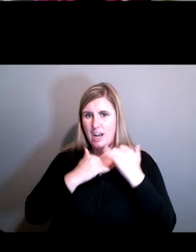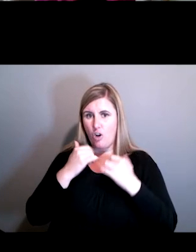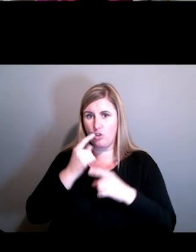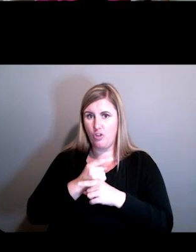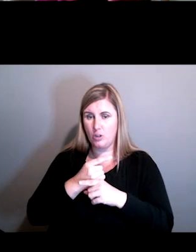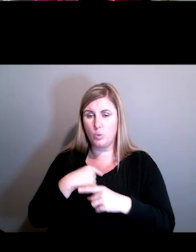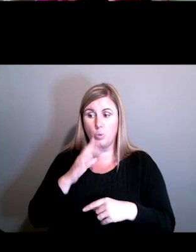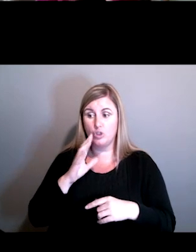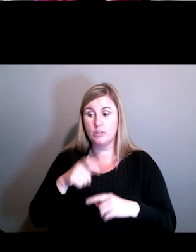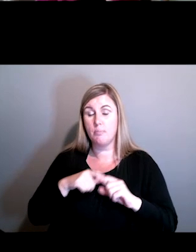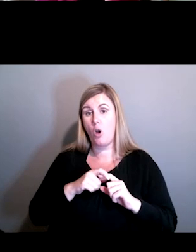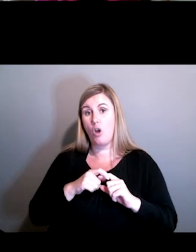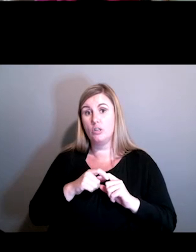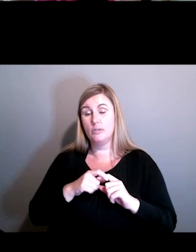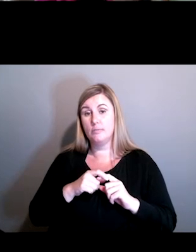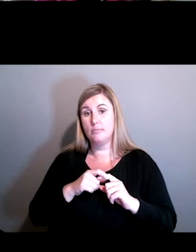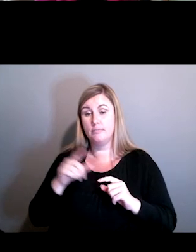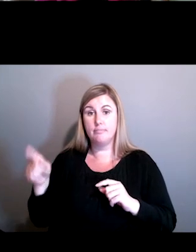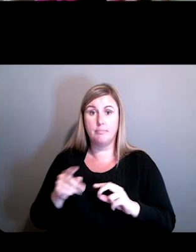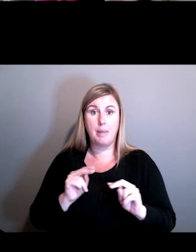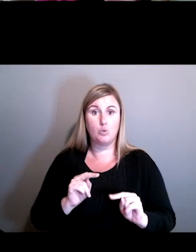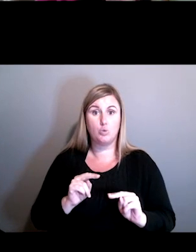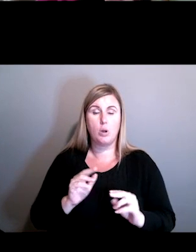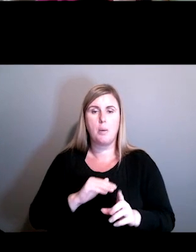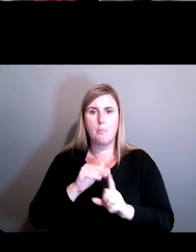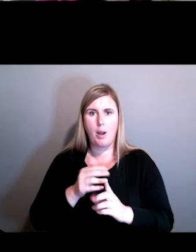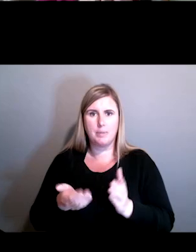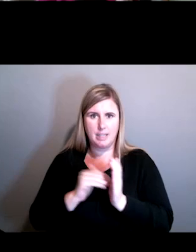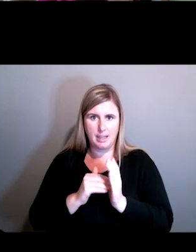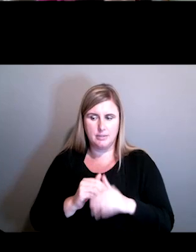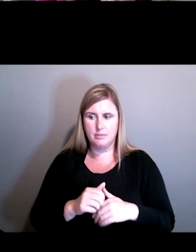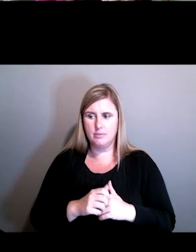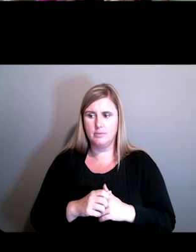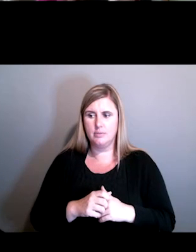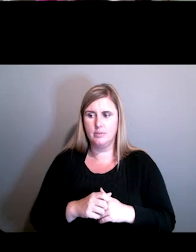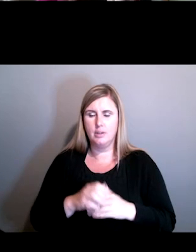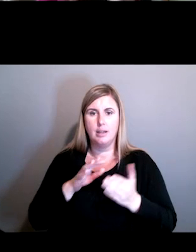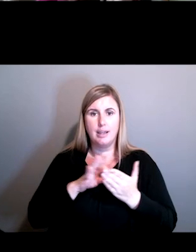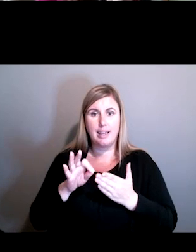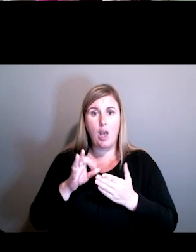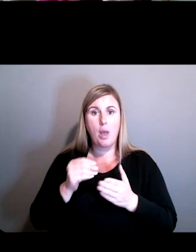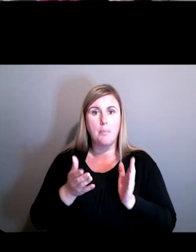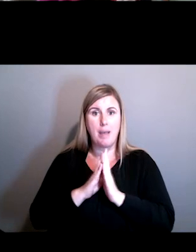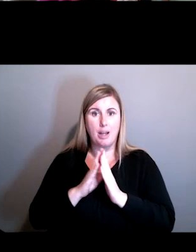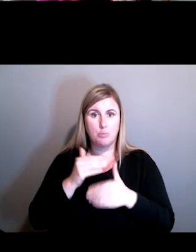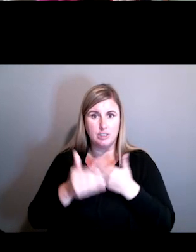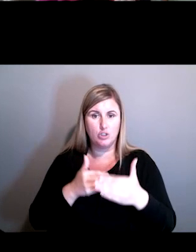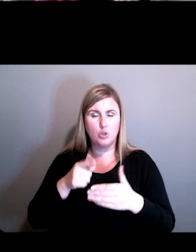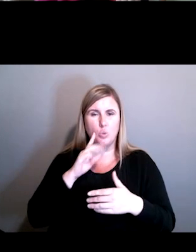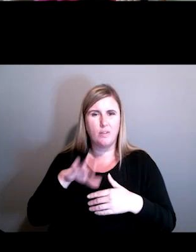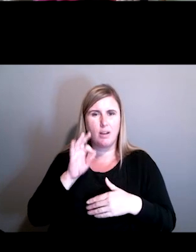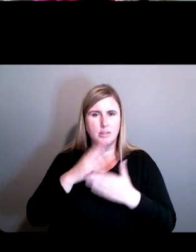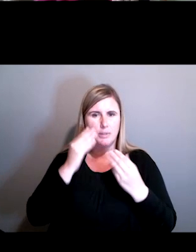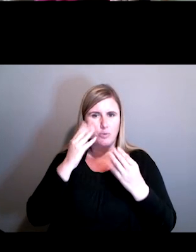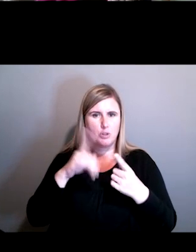to neutral, and prompt the MAN again. This is a count and MAN procedure, and you'll find some information about that on the resource file that